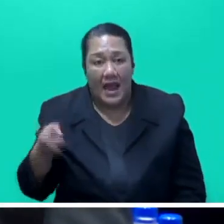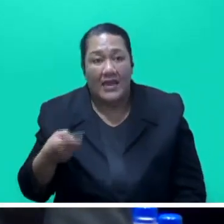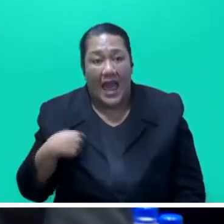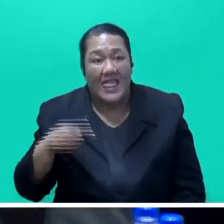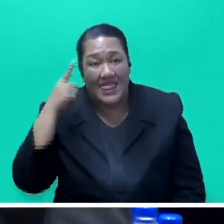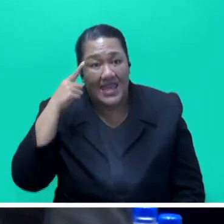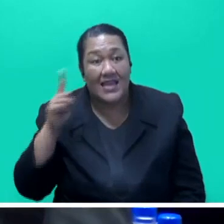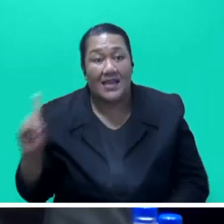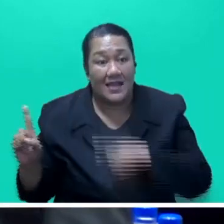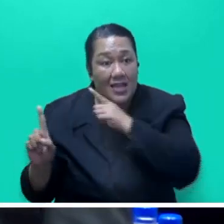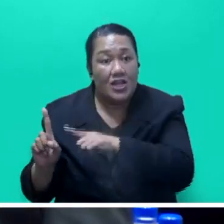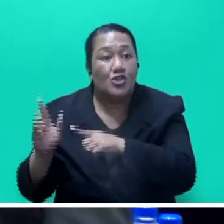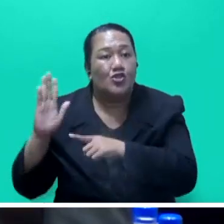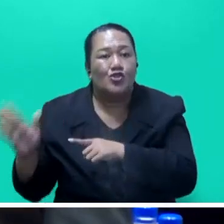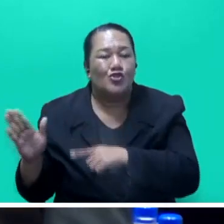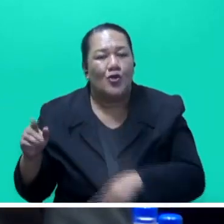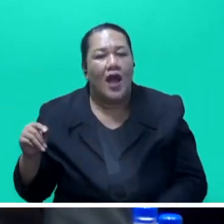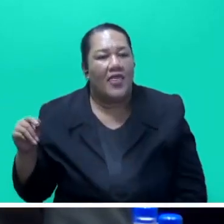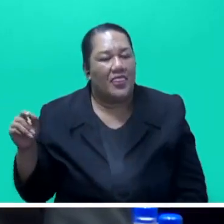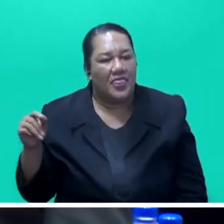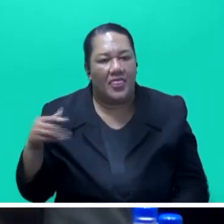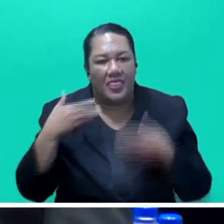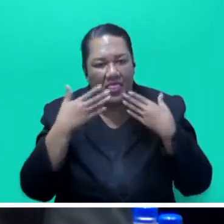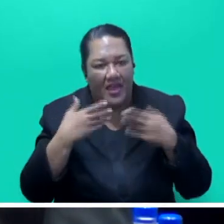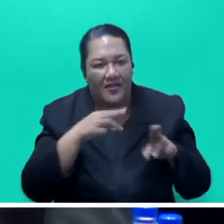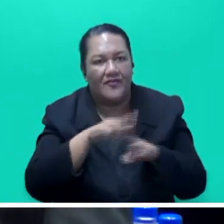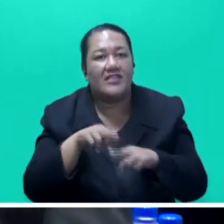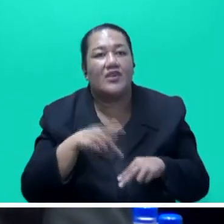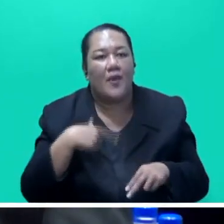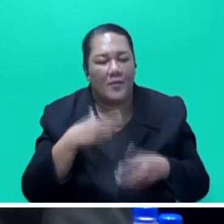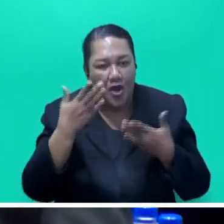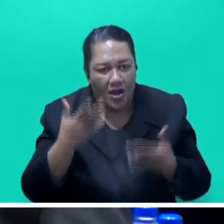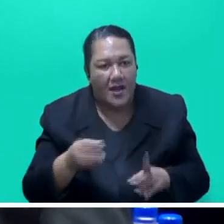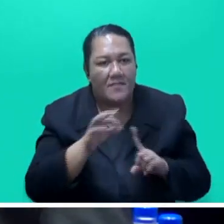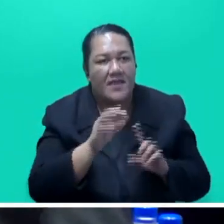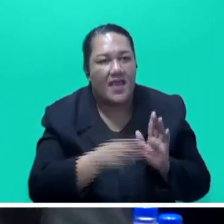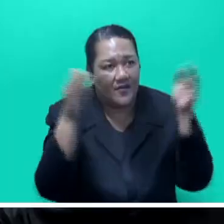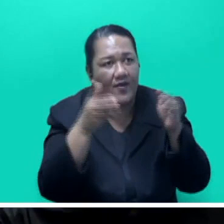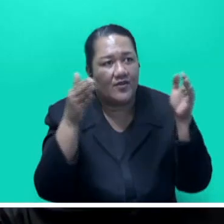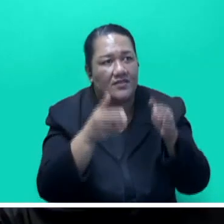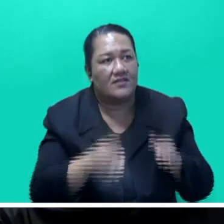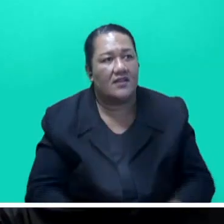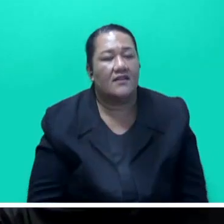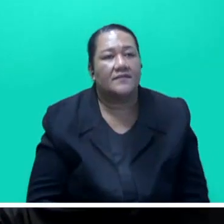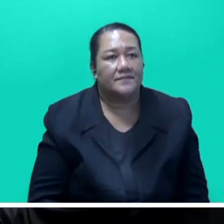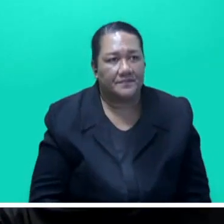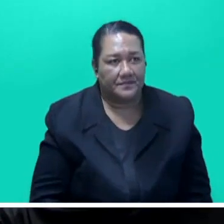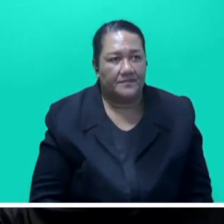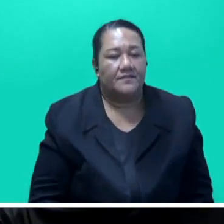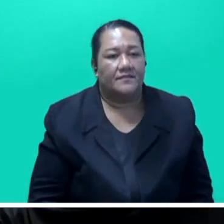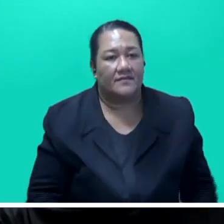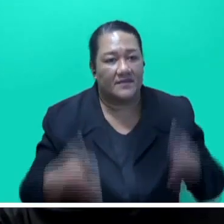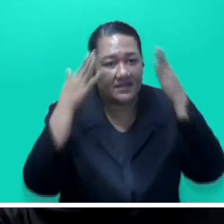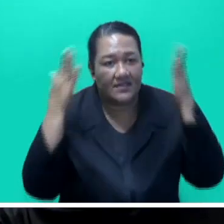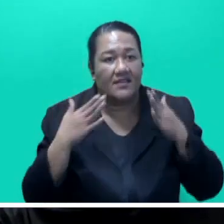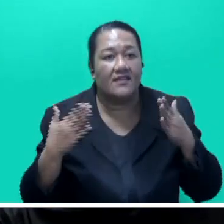thanking the Honourable Deputy Prime Minister for making a high-level. Mr. Speaker, I am actually